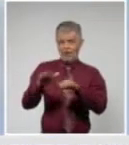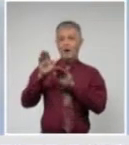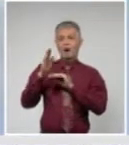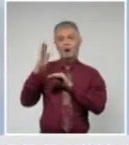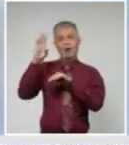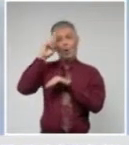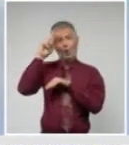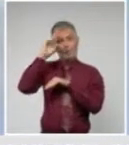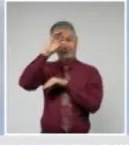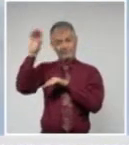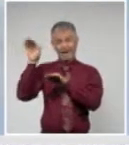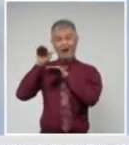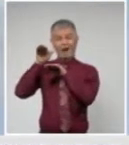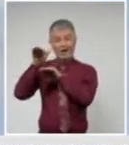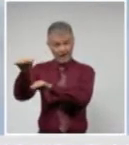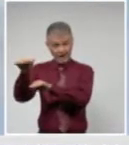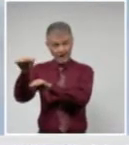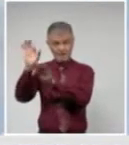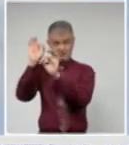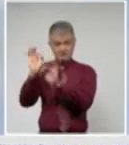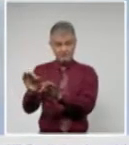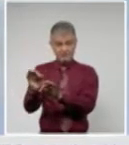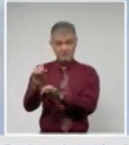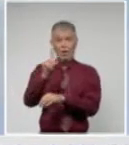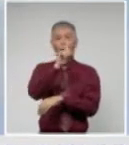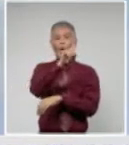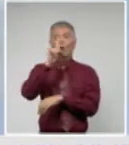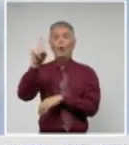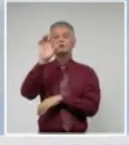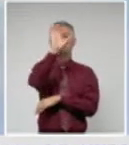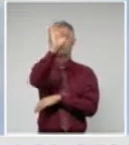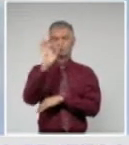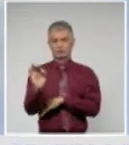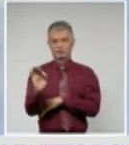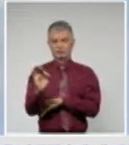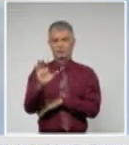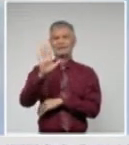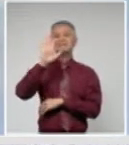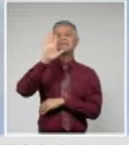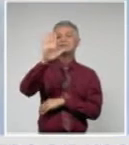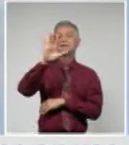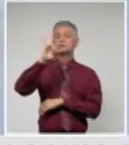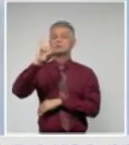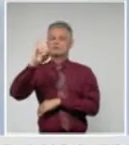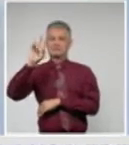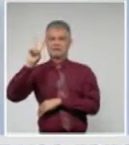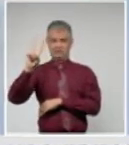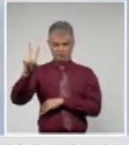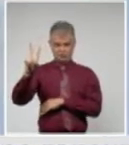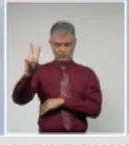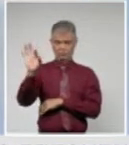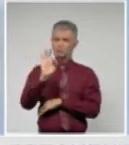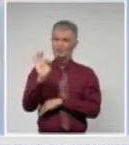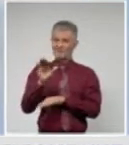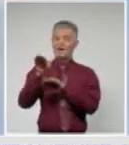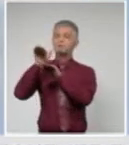562, or 11%, are active hospitalized cases. Of